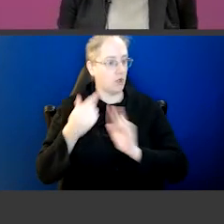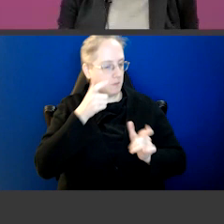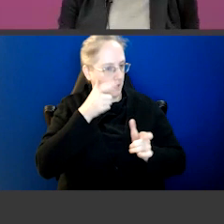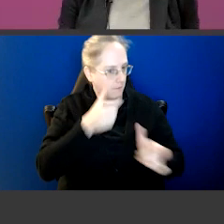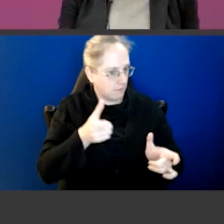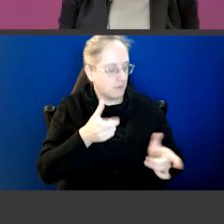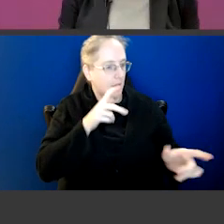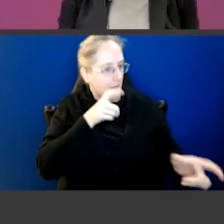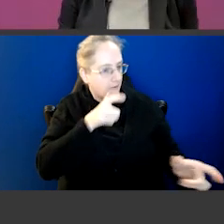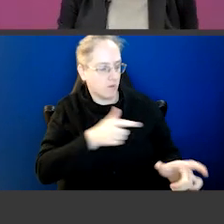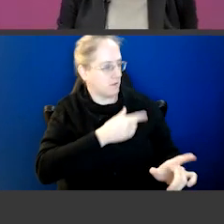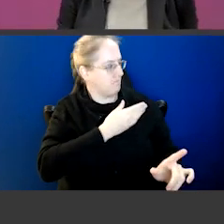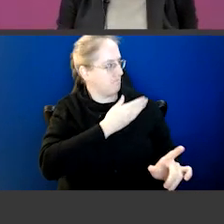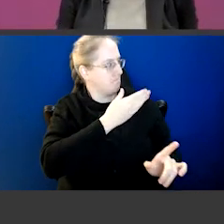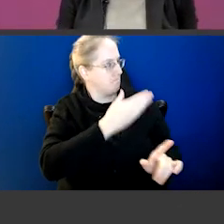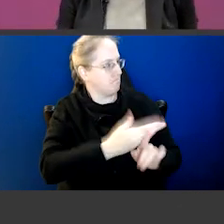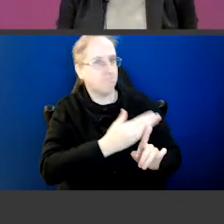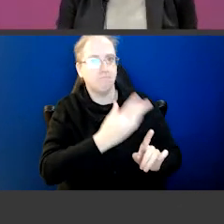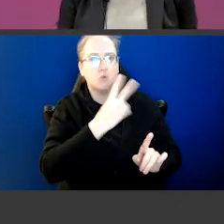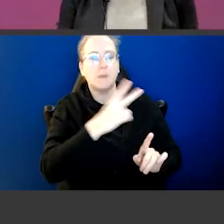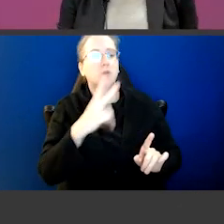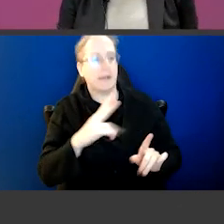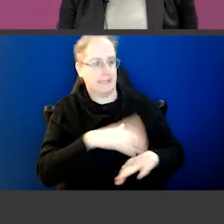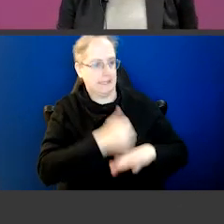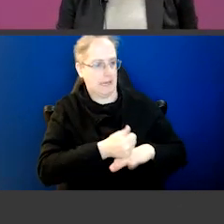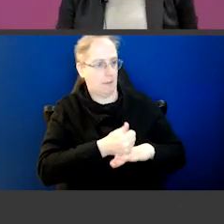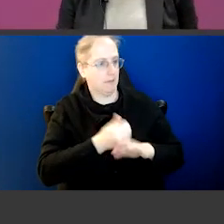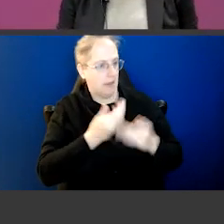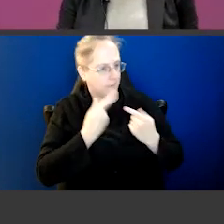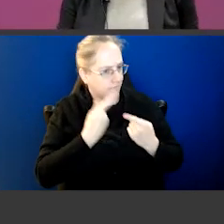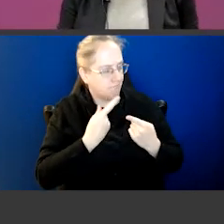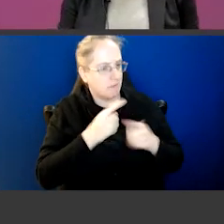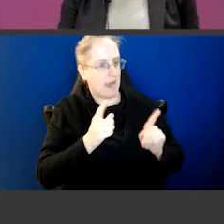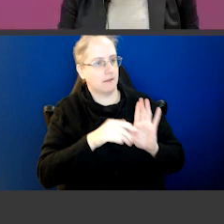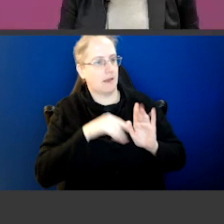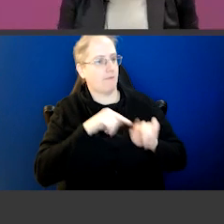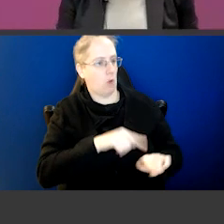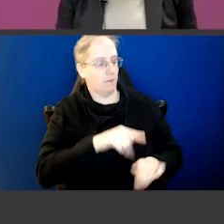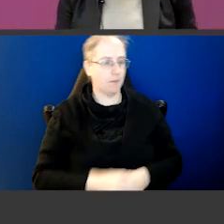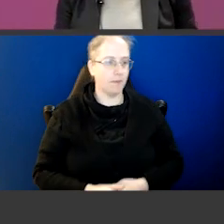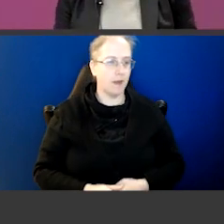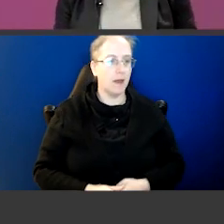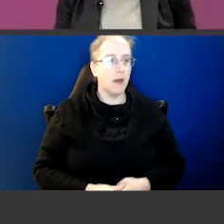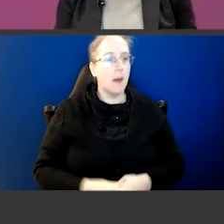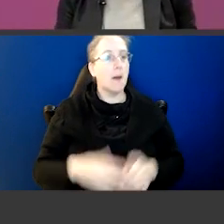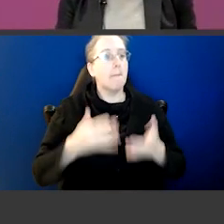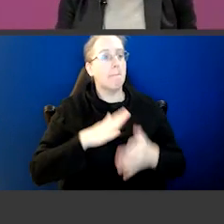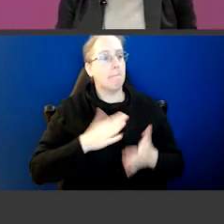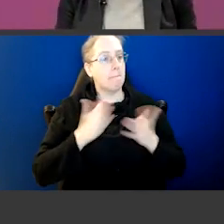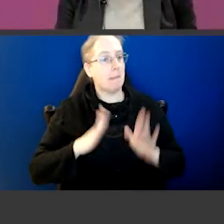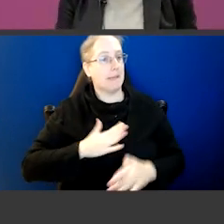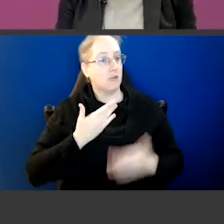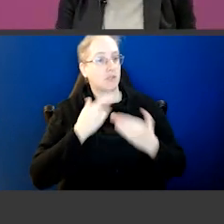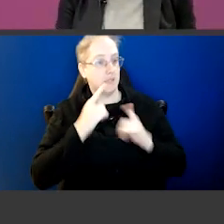current form since about 2020. A public interest disclosure is the term used in Victoria to